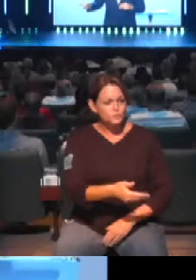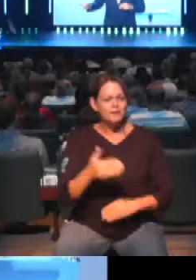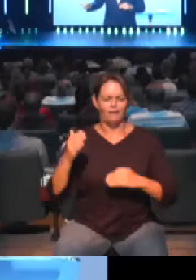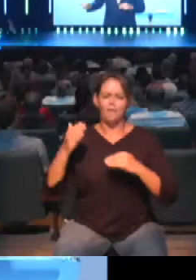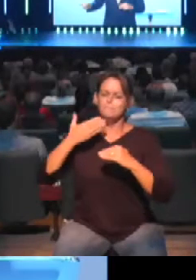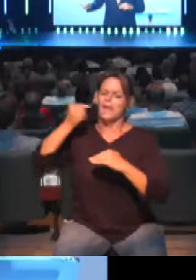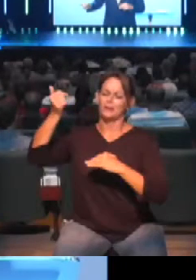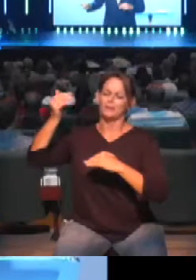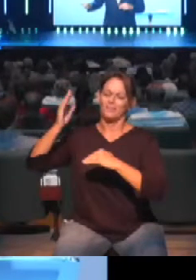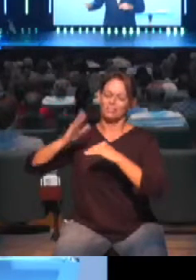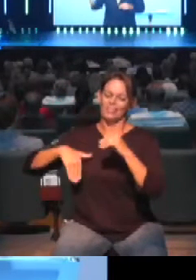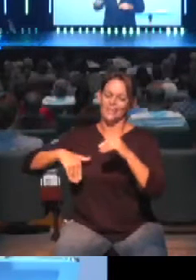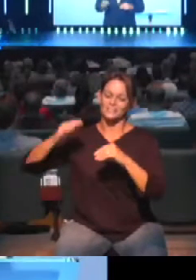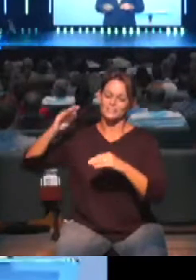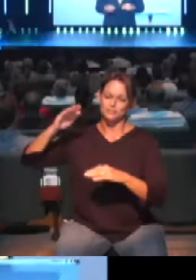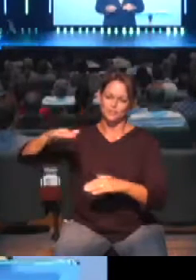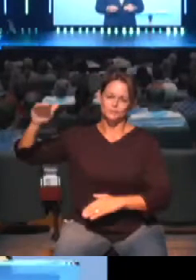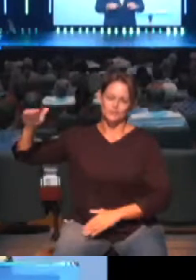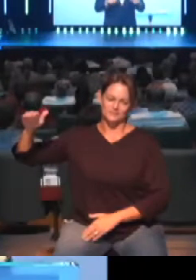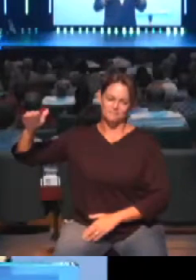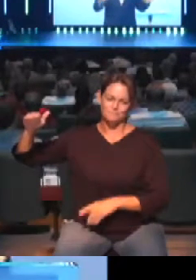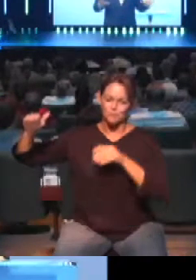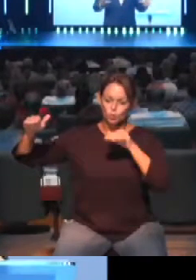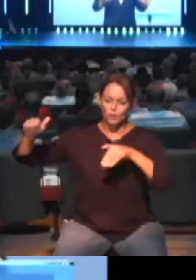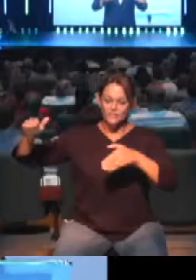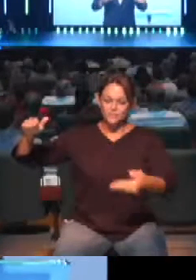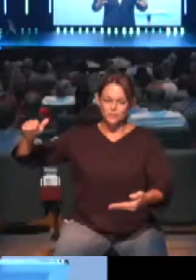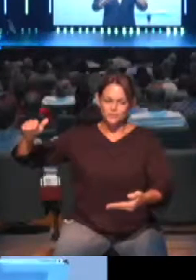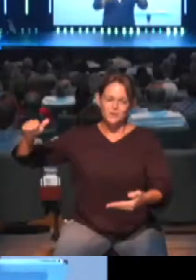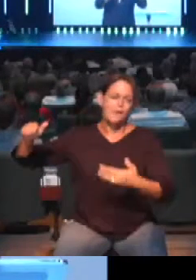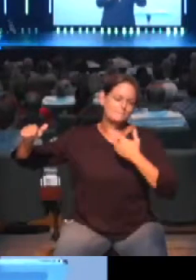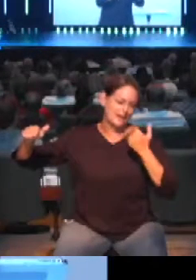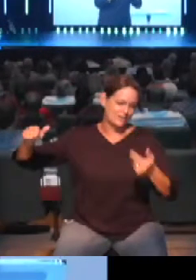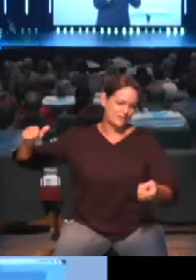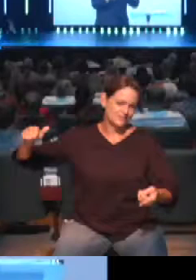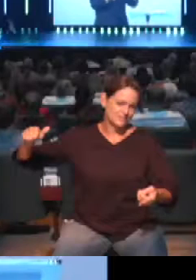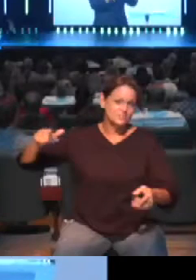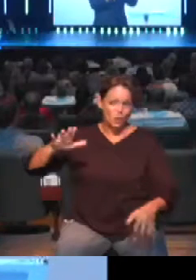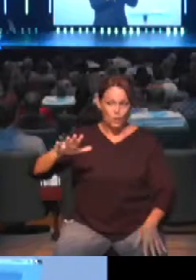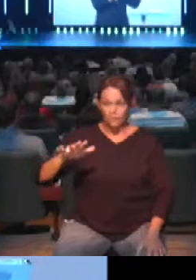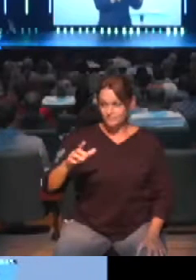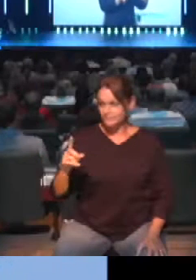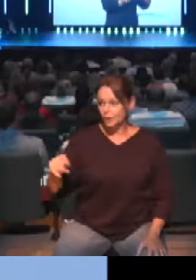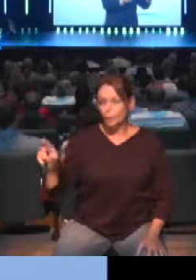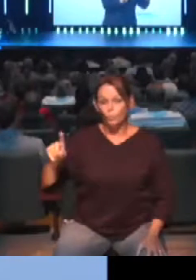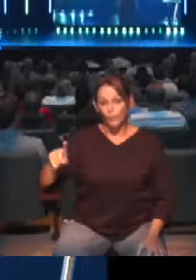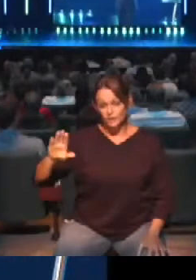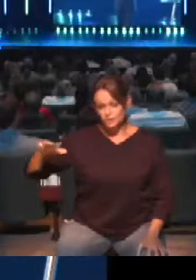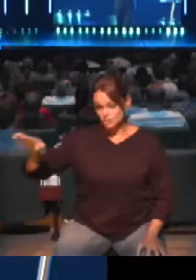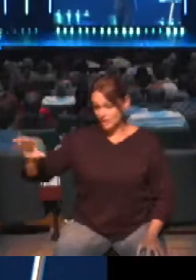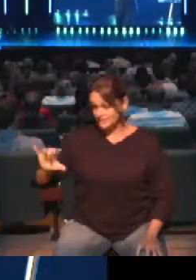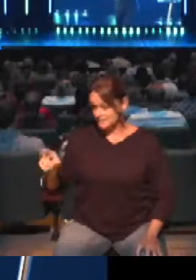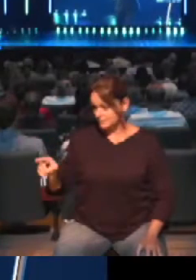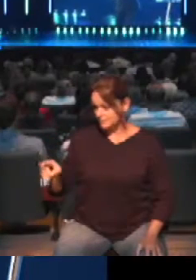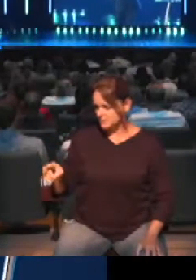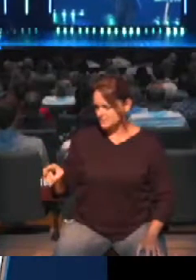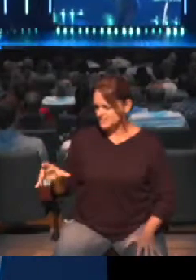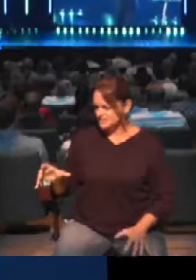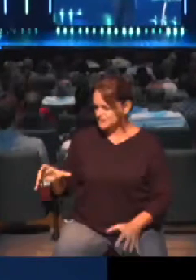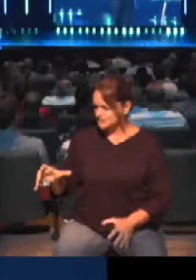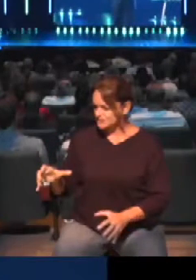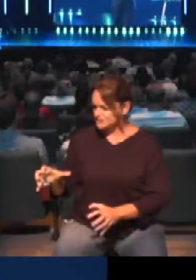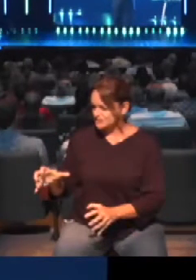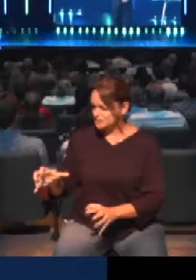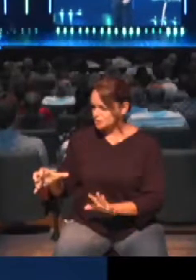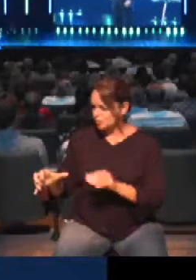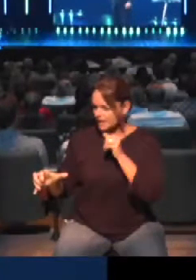children. They're better than children. Grandchildren are better than children. So the next time your child does something and you just feel like, just